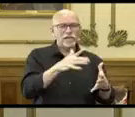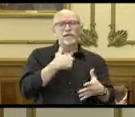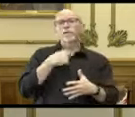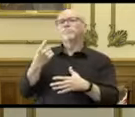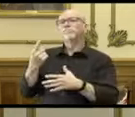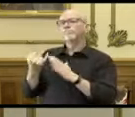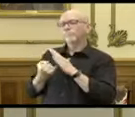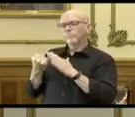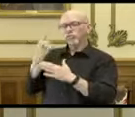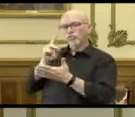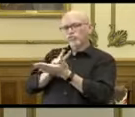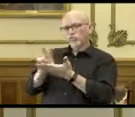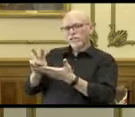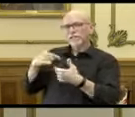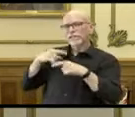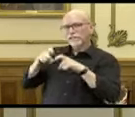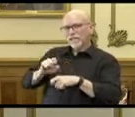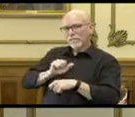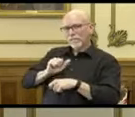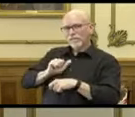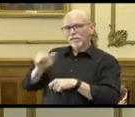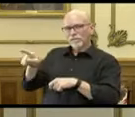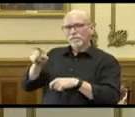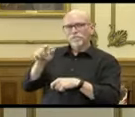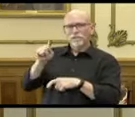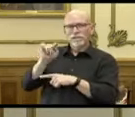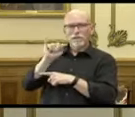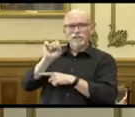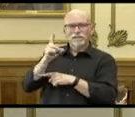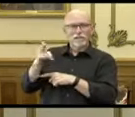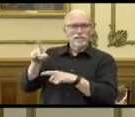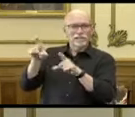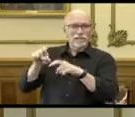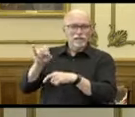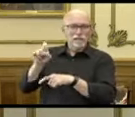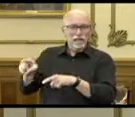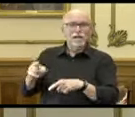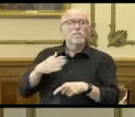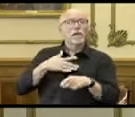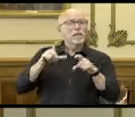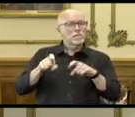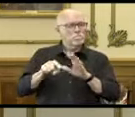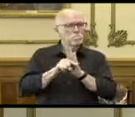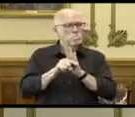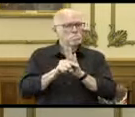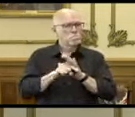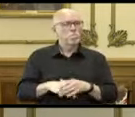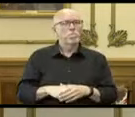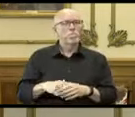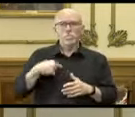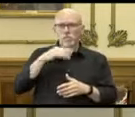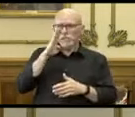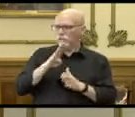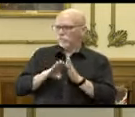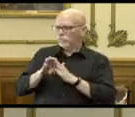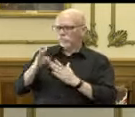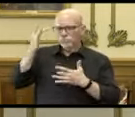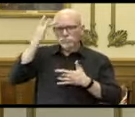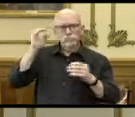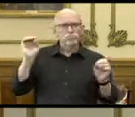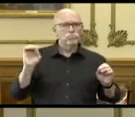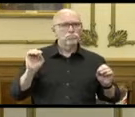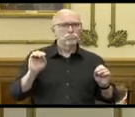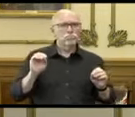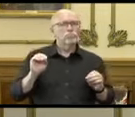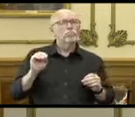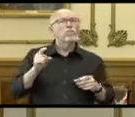for 2 weeks and got tested, great testing site at ISDH. My test was negative, and I never developed symptoms. So